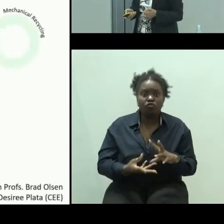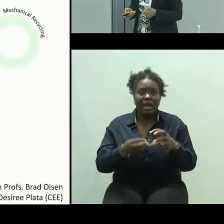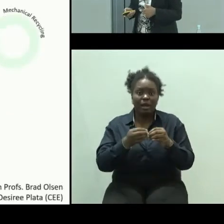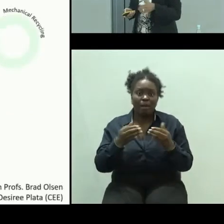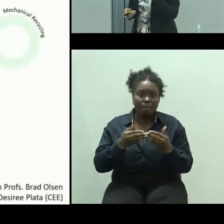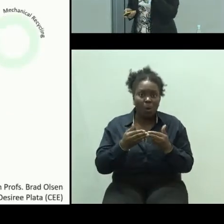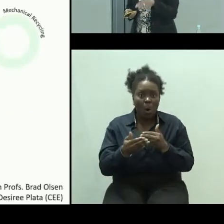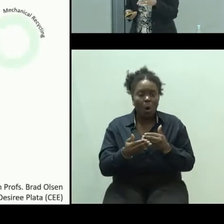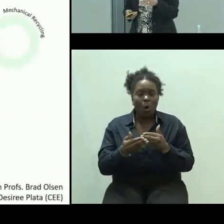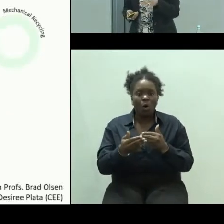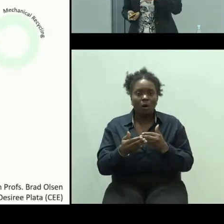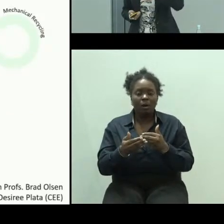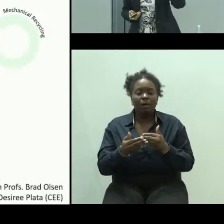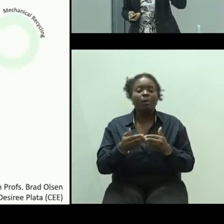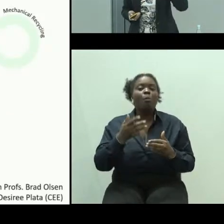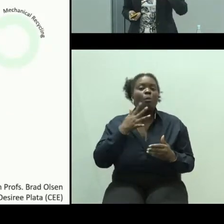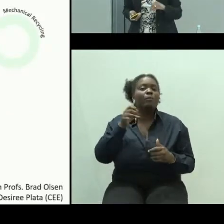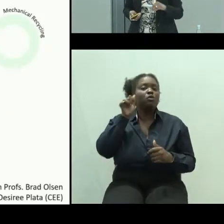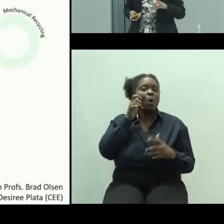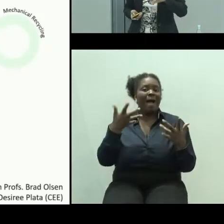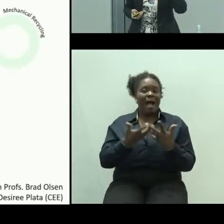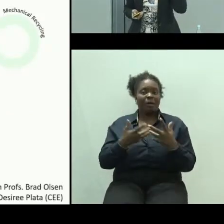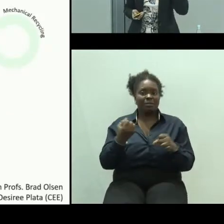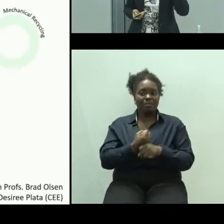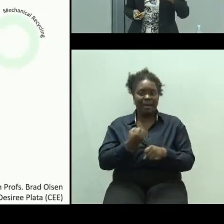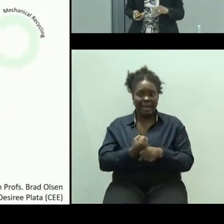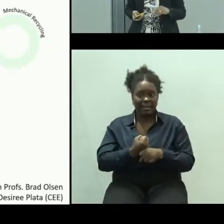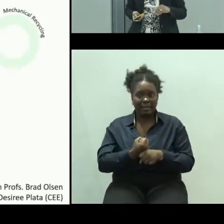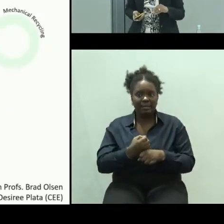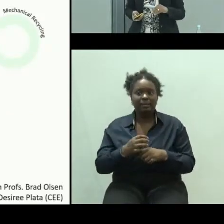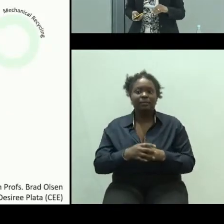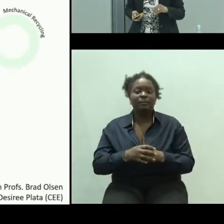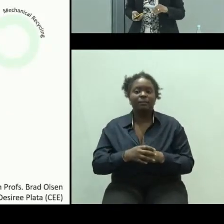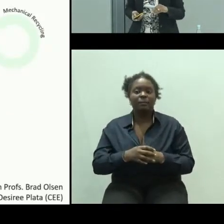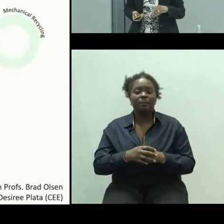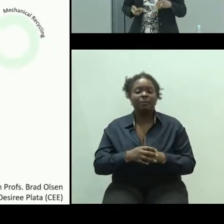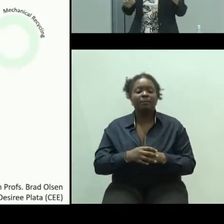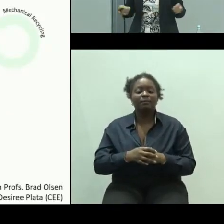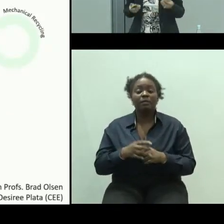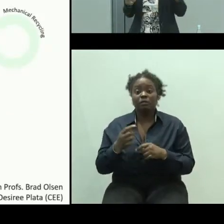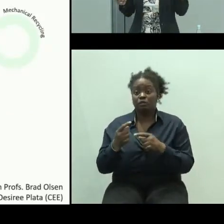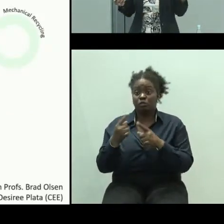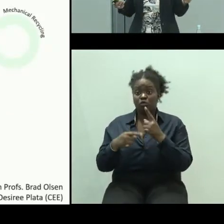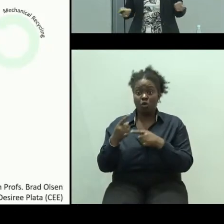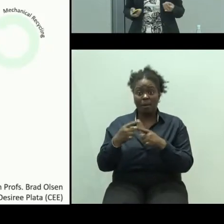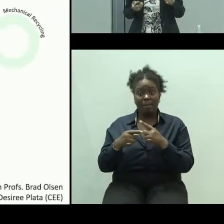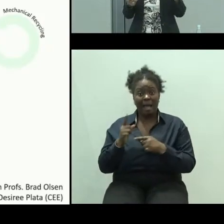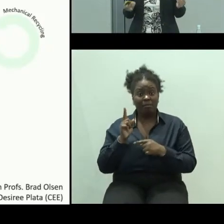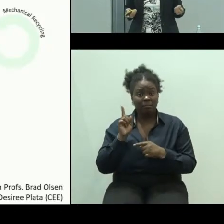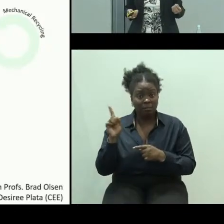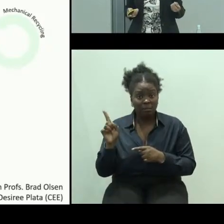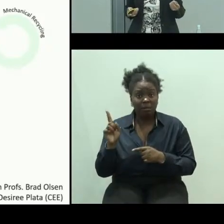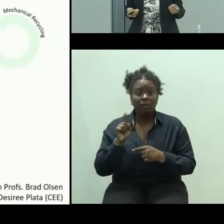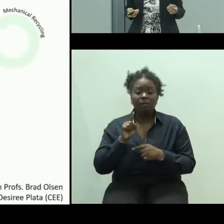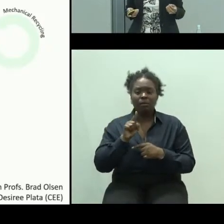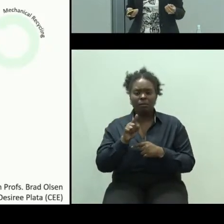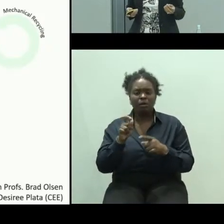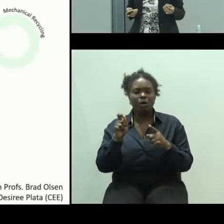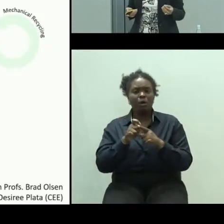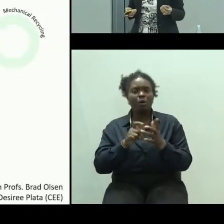it. And then the last part, this also sort of harkens back to a talk earlier today, is how to actually prove that these